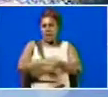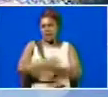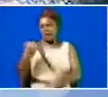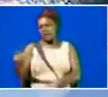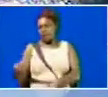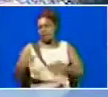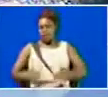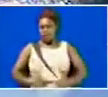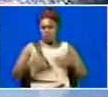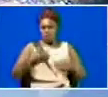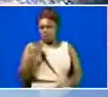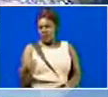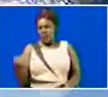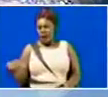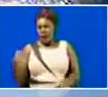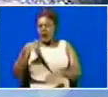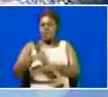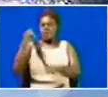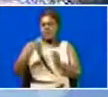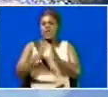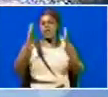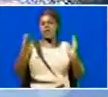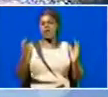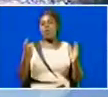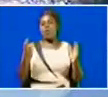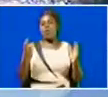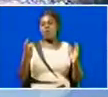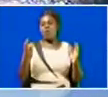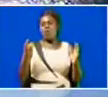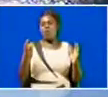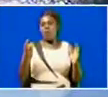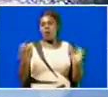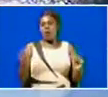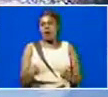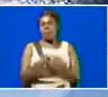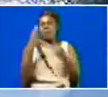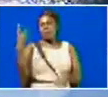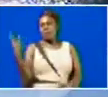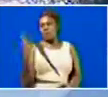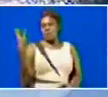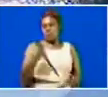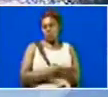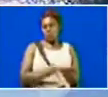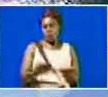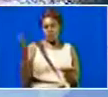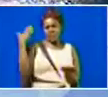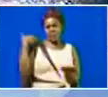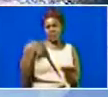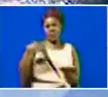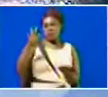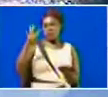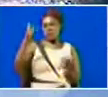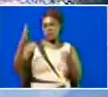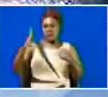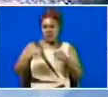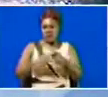morning. Young children were the most affected victims of the Salai Dam tragedy that happened on Wednesday last week. Of the 49 individuals